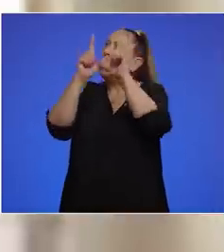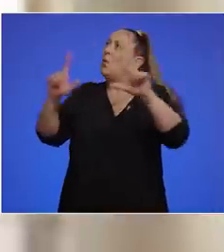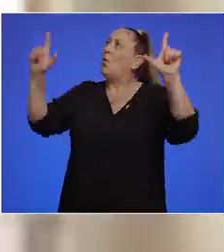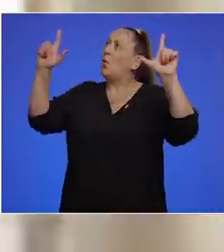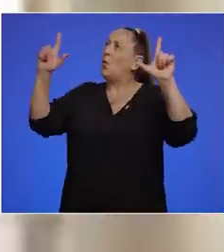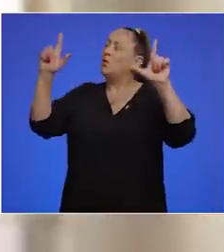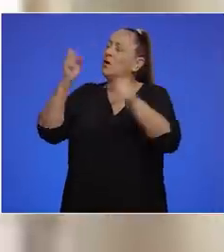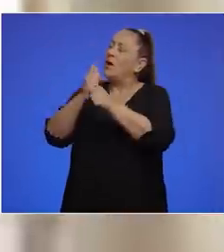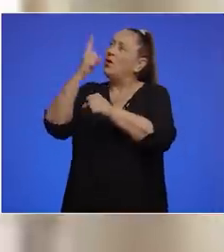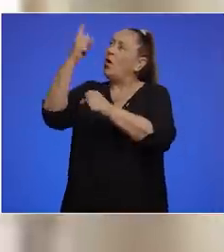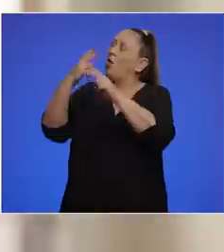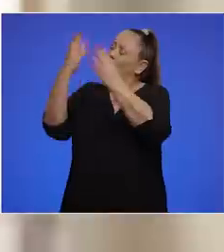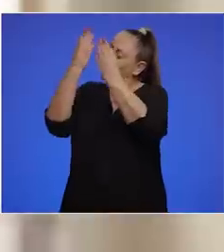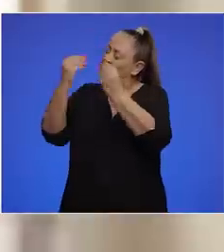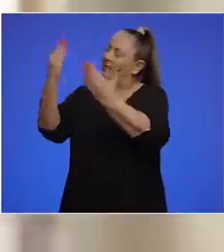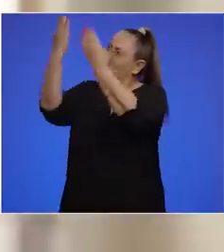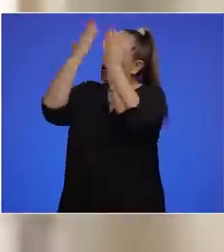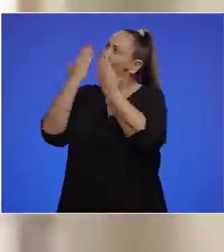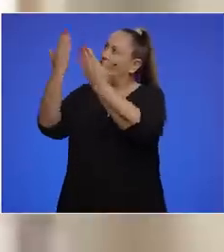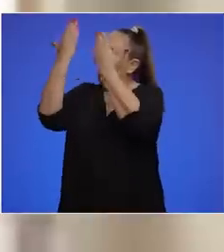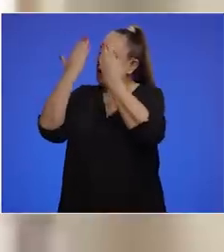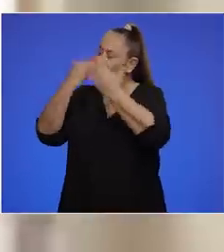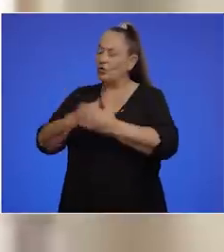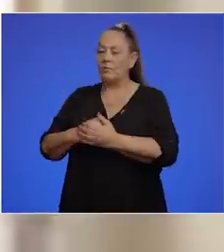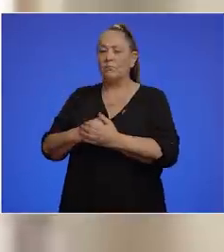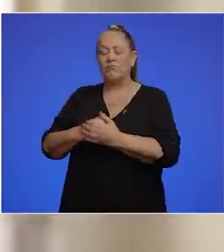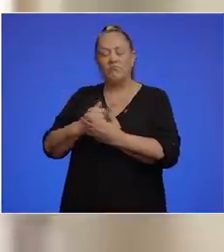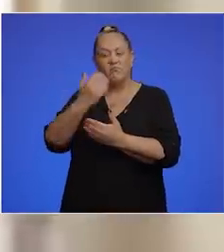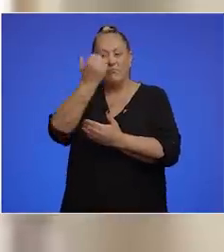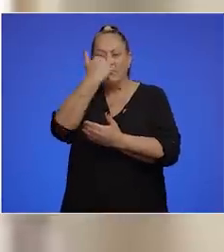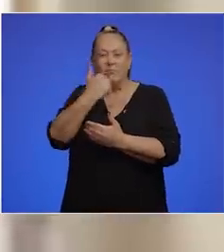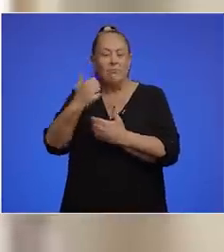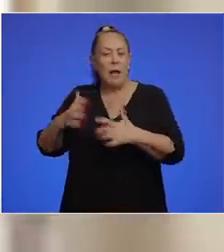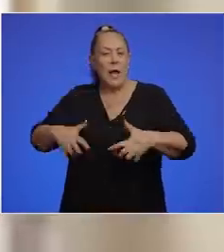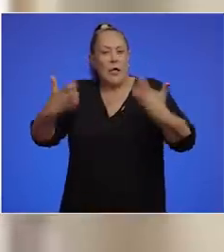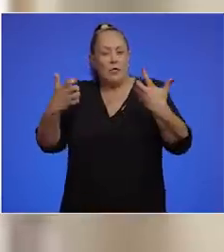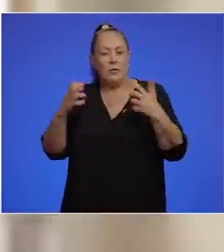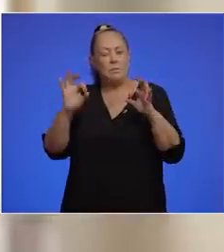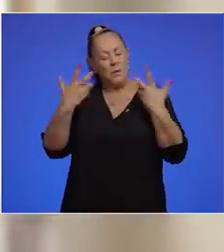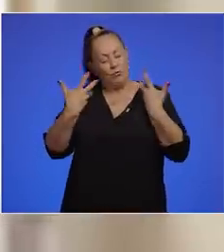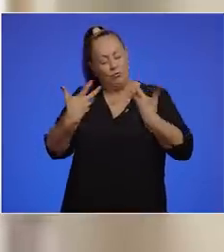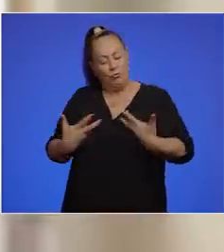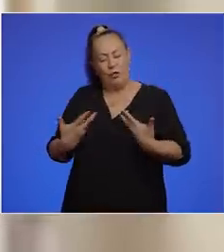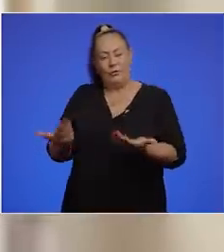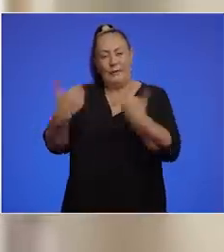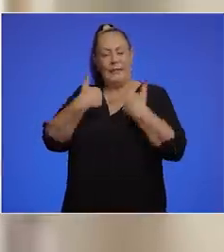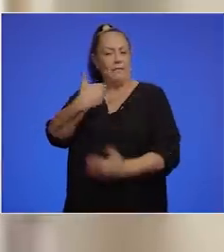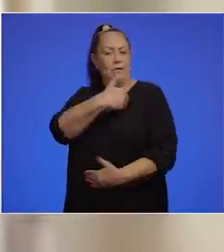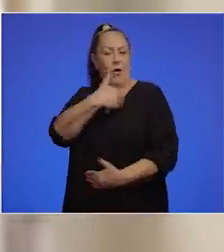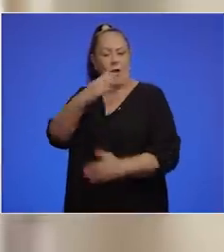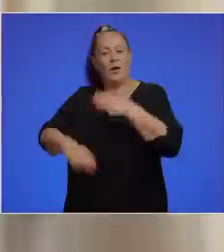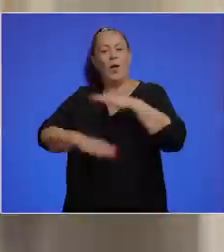Lord, a God of tenderness and compassion, slow to anger, rich in kindness and